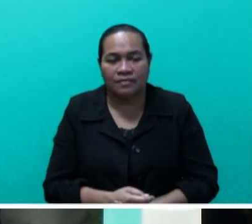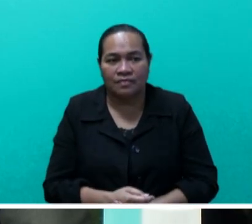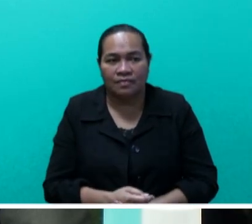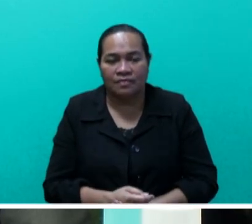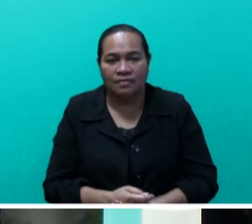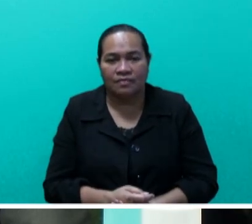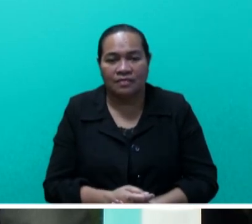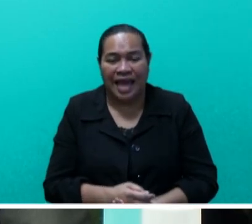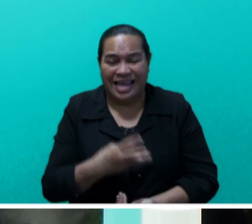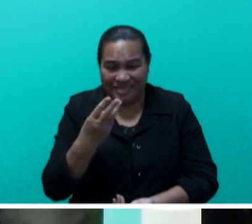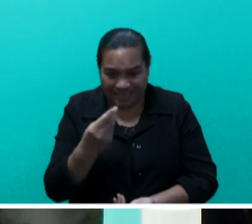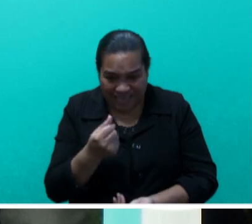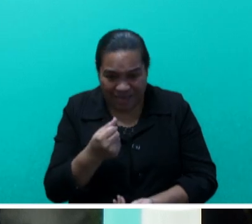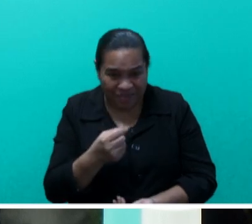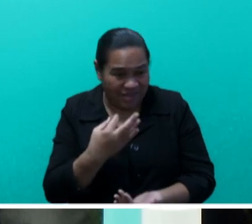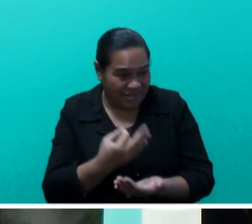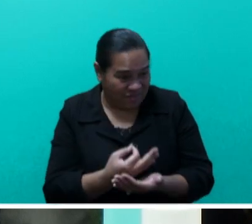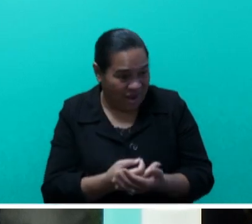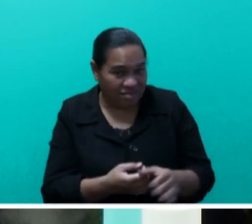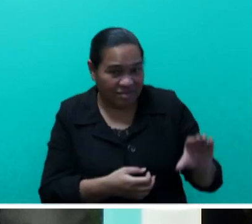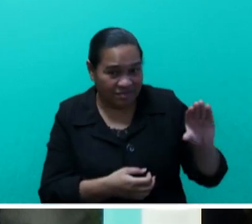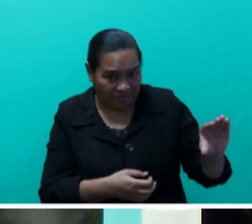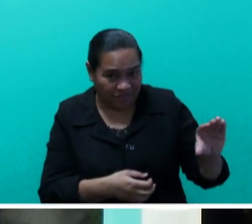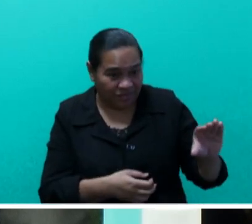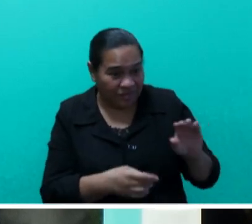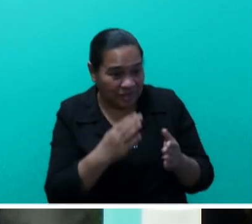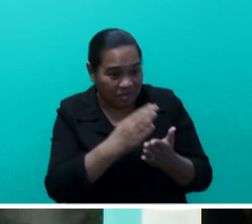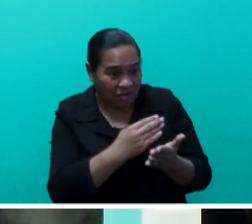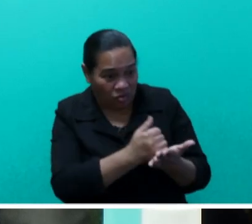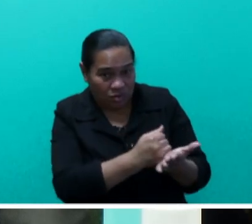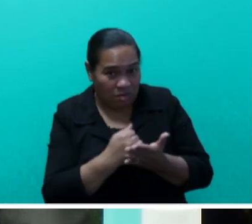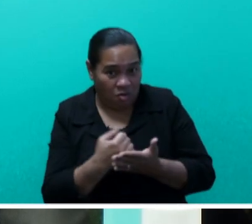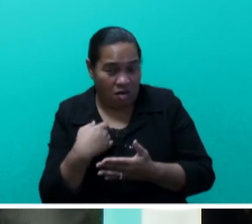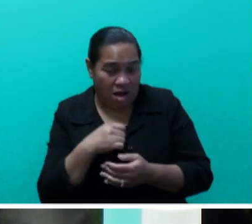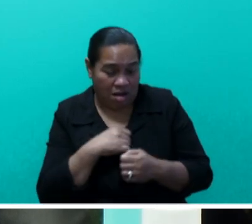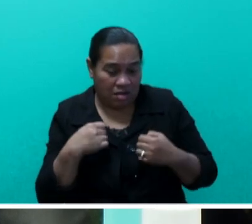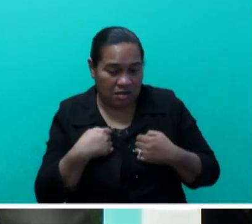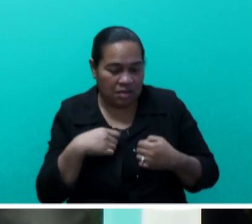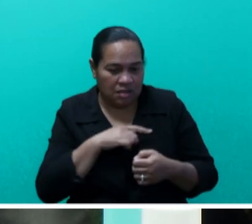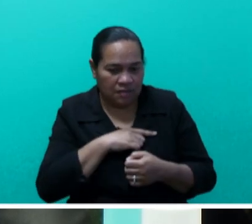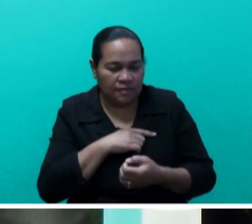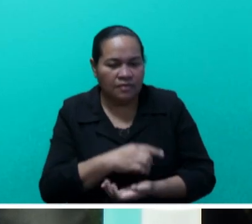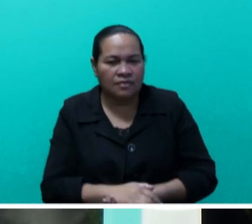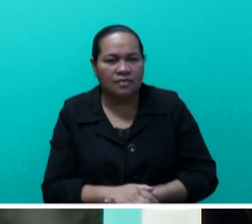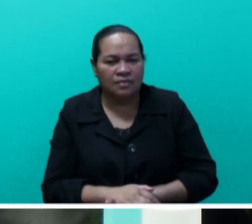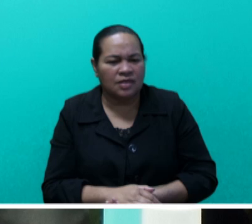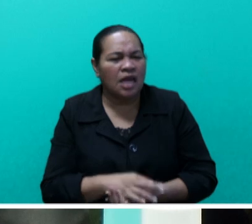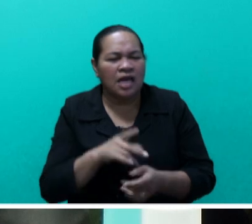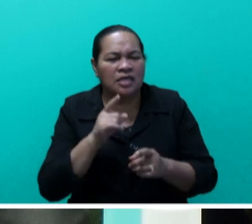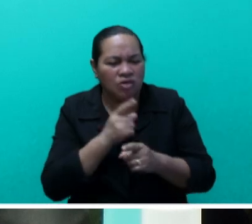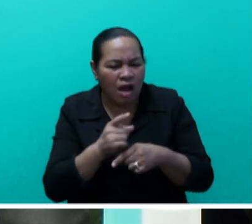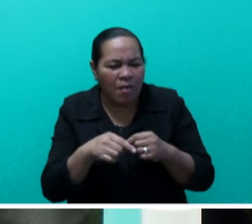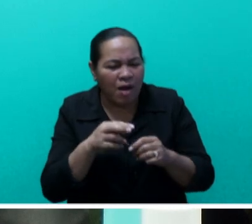these concessional financing, Mr. Speaker, and budget support also refers to policy